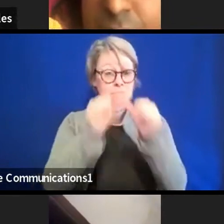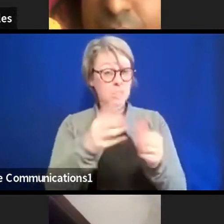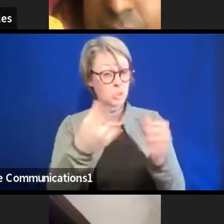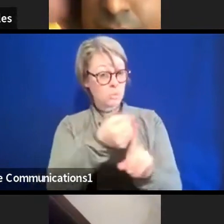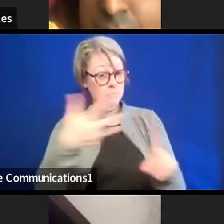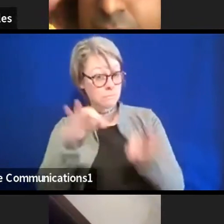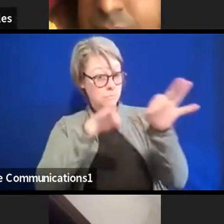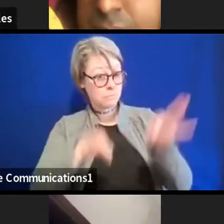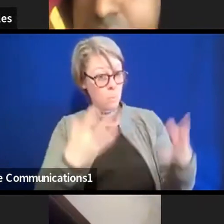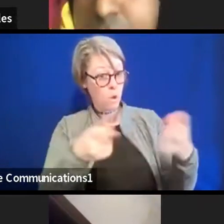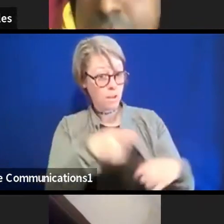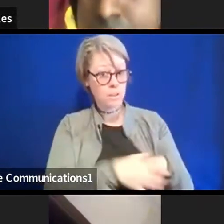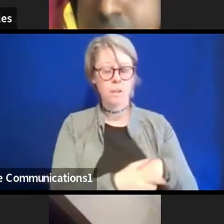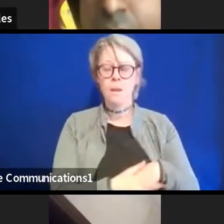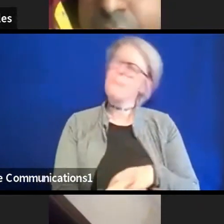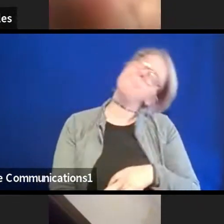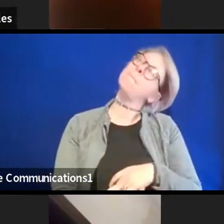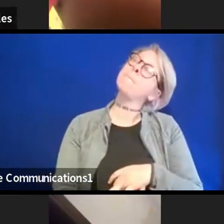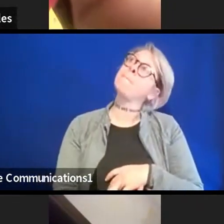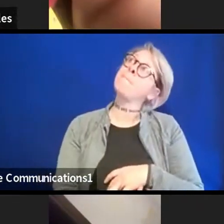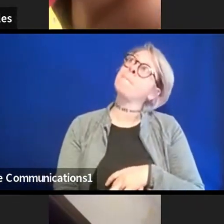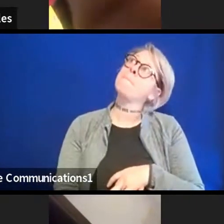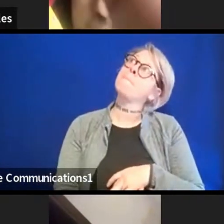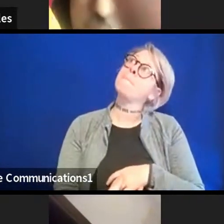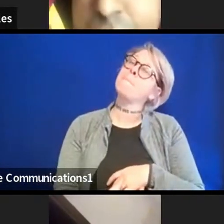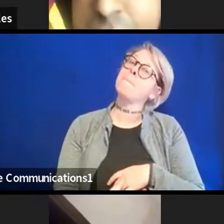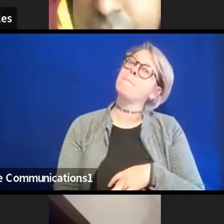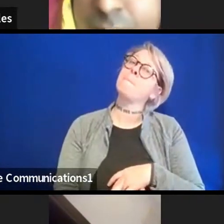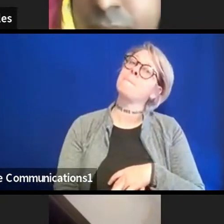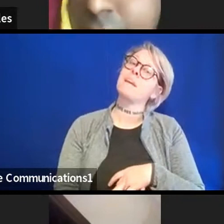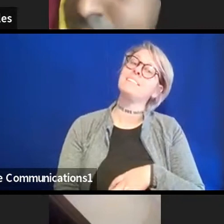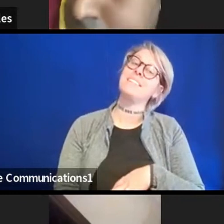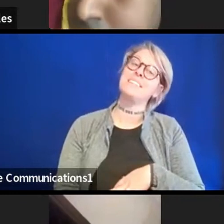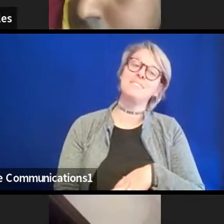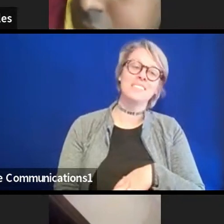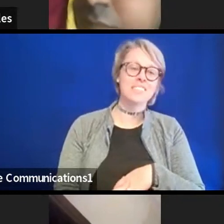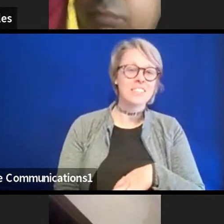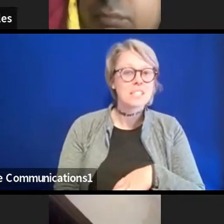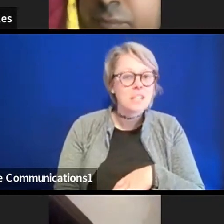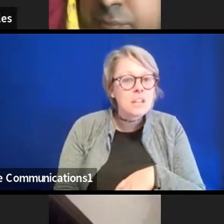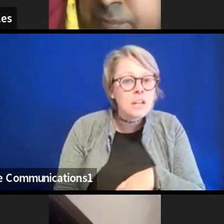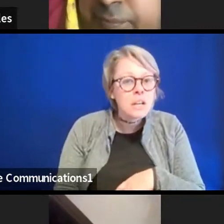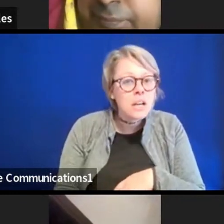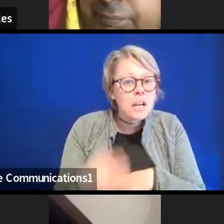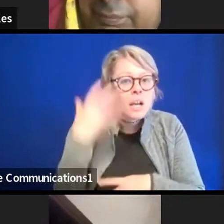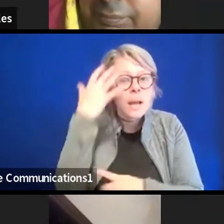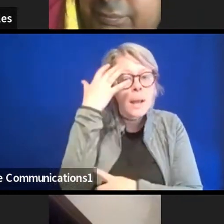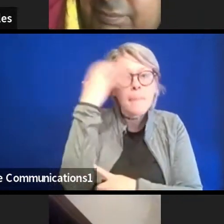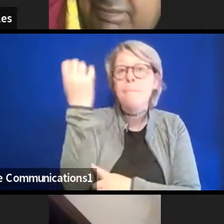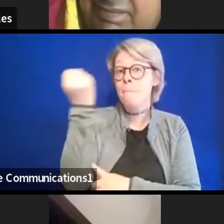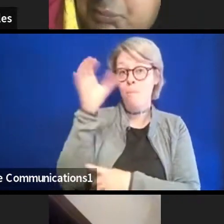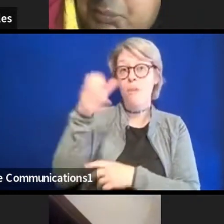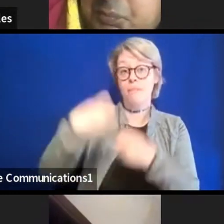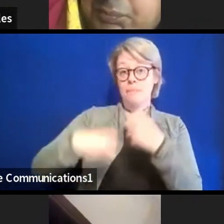as well? Yeah, it's memory's a problem too for me, because I had a brain injury and